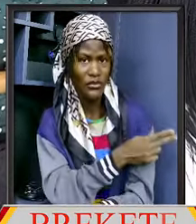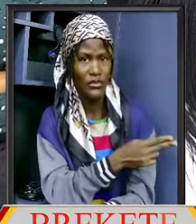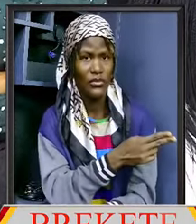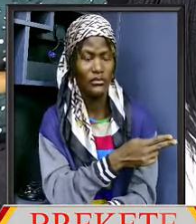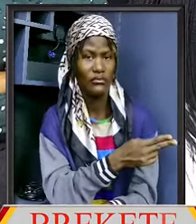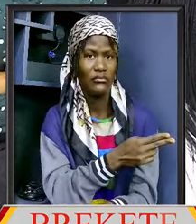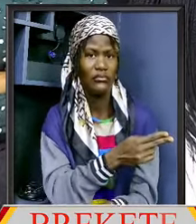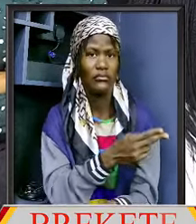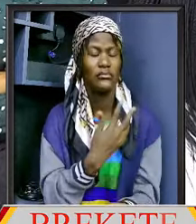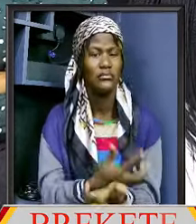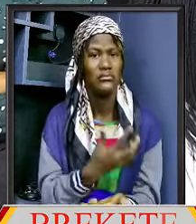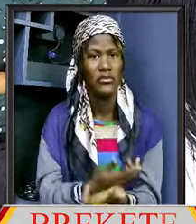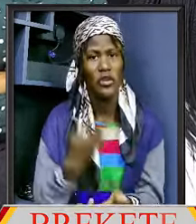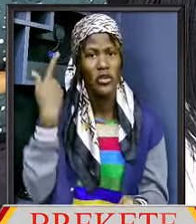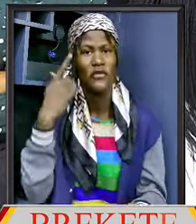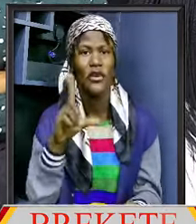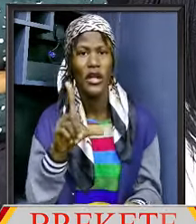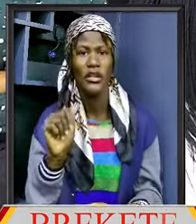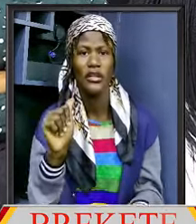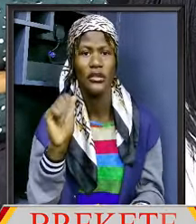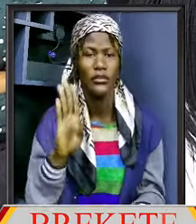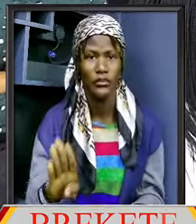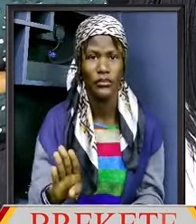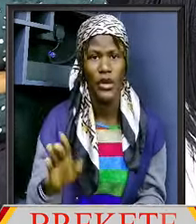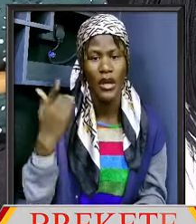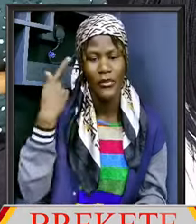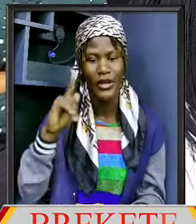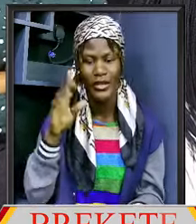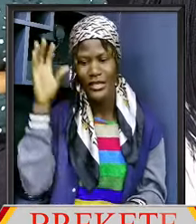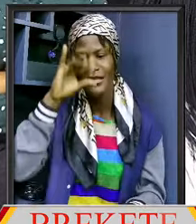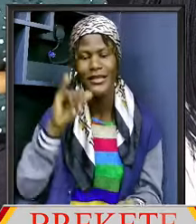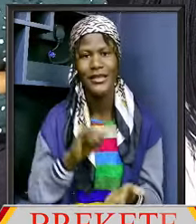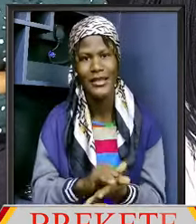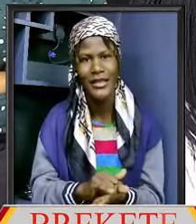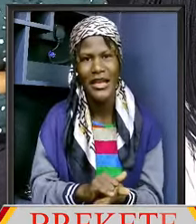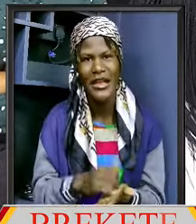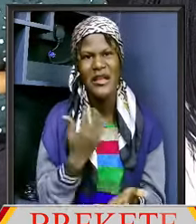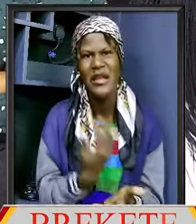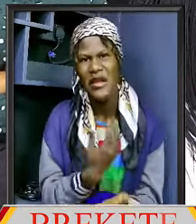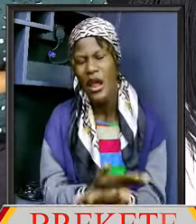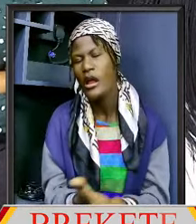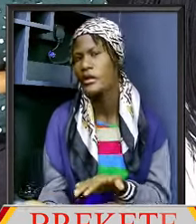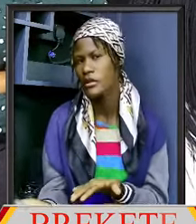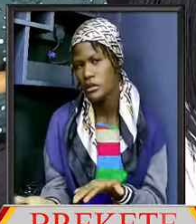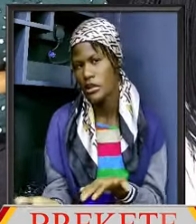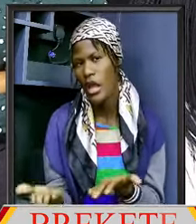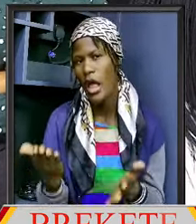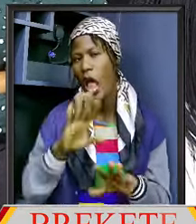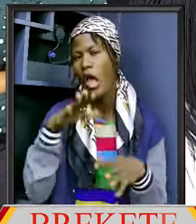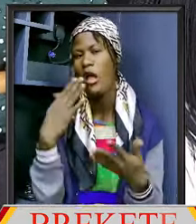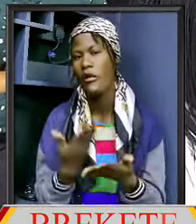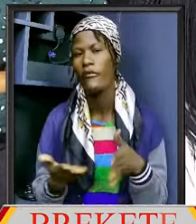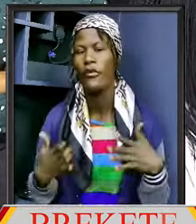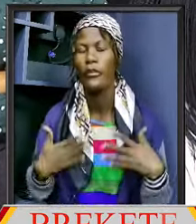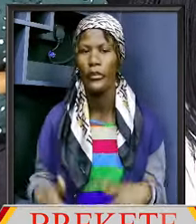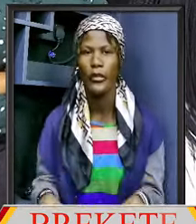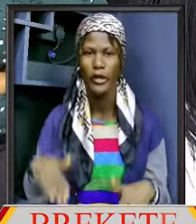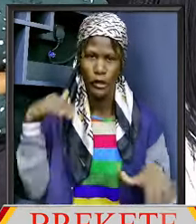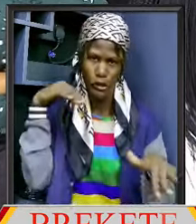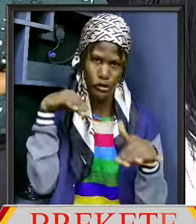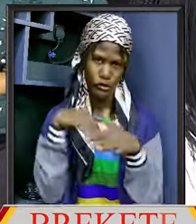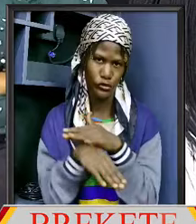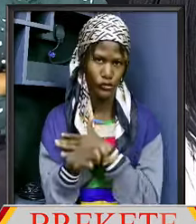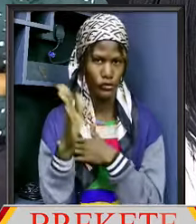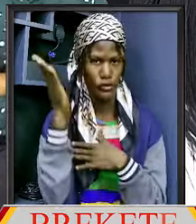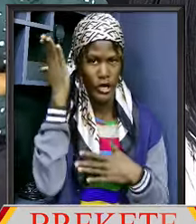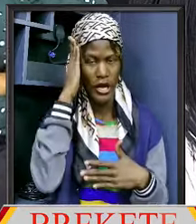attraction. Oh, because they don't see I say again they there. Everybody don't shook head. Say